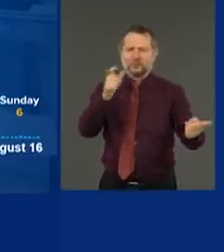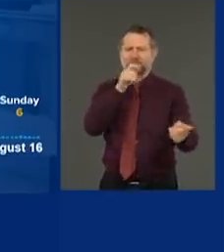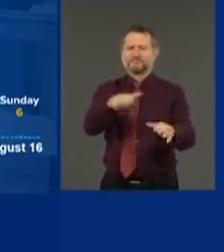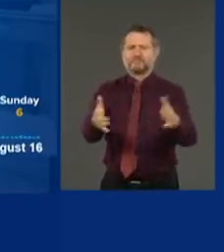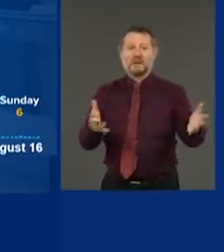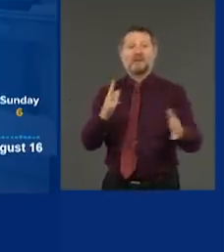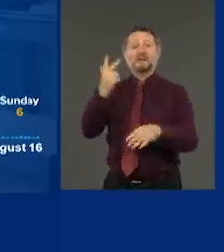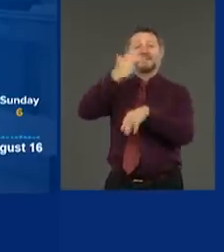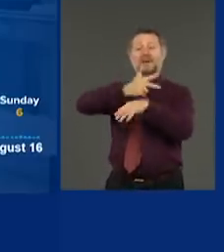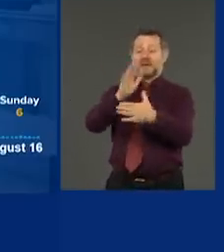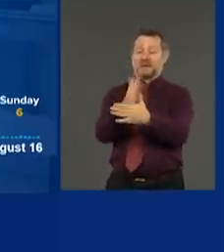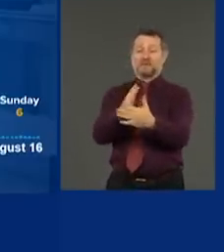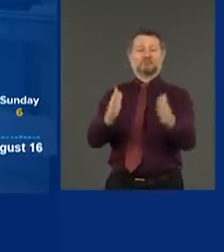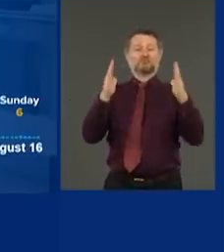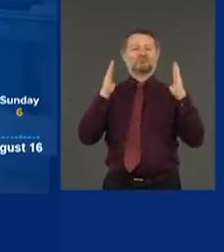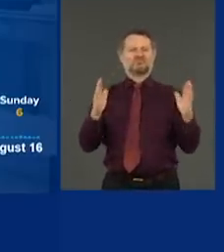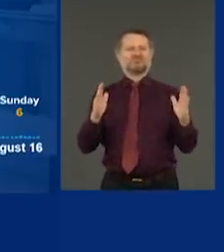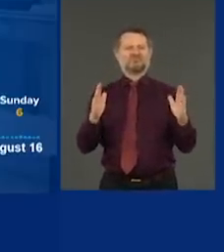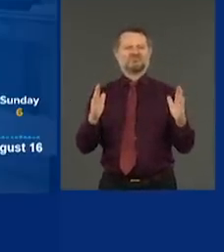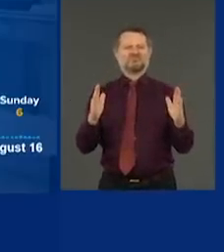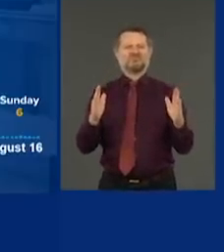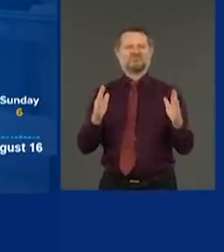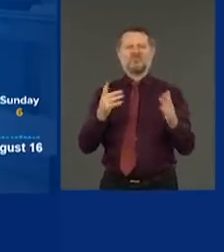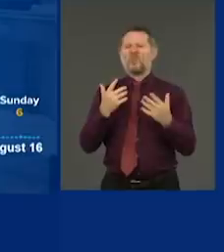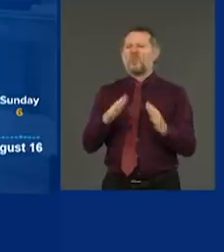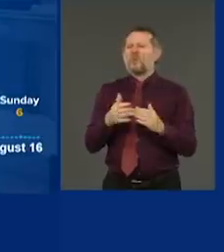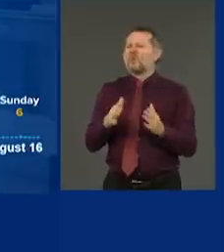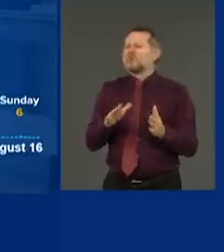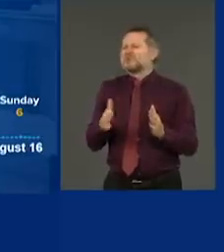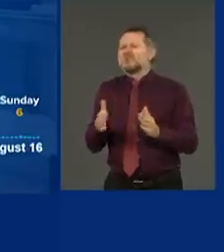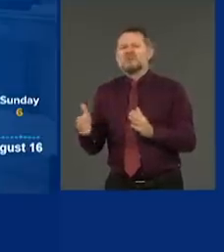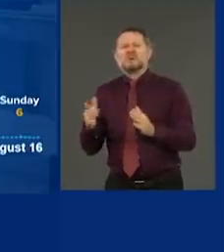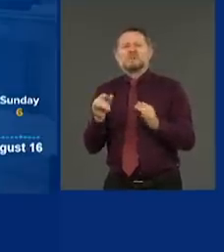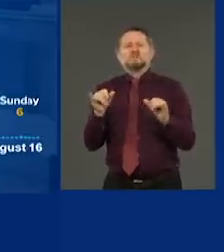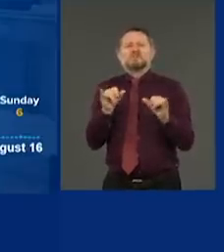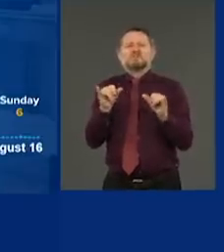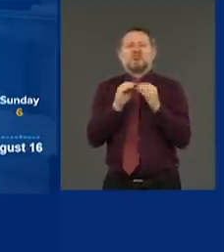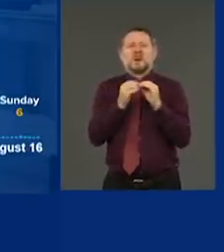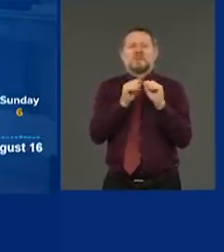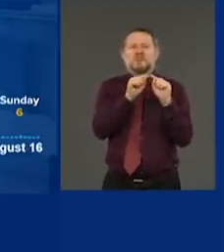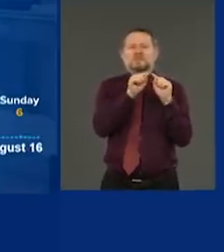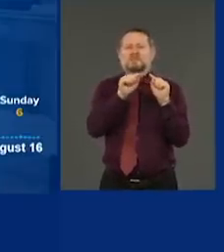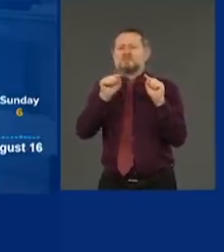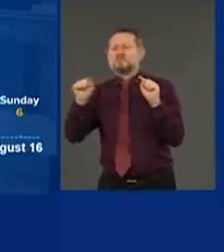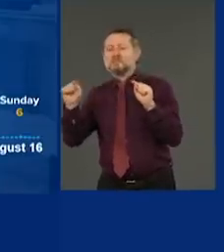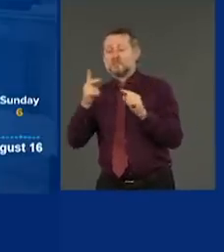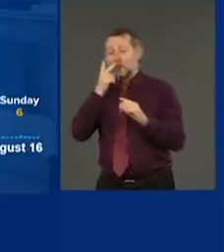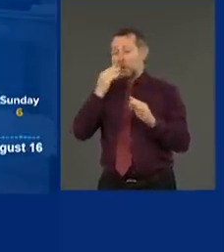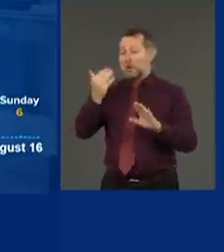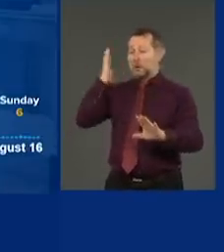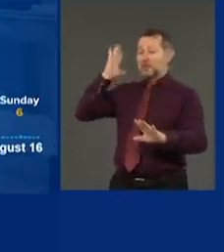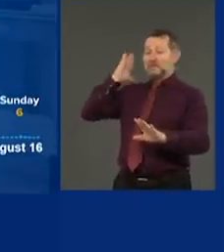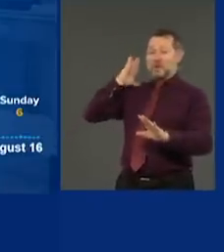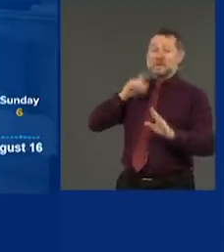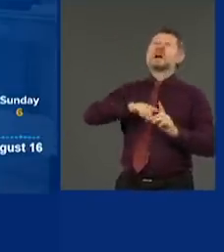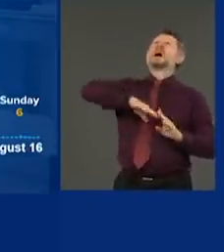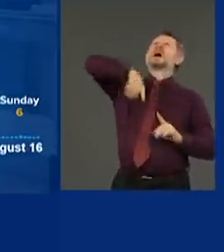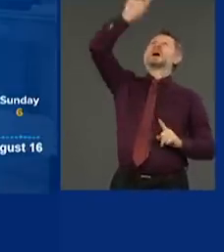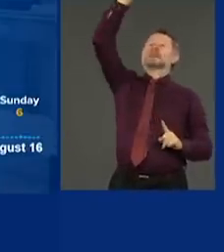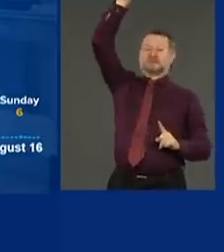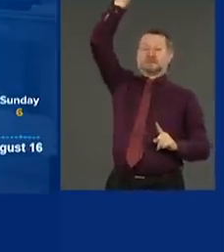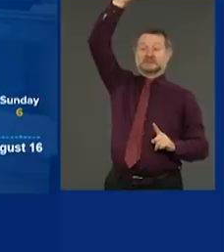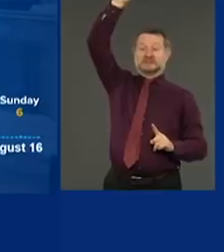average is just about the same also. But look where we were at the peak,